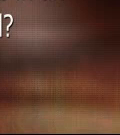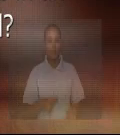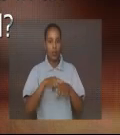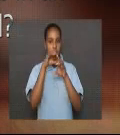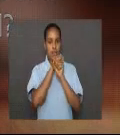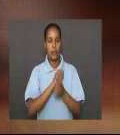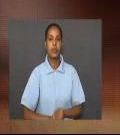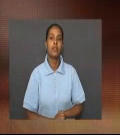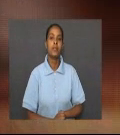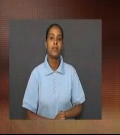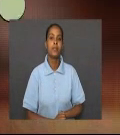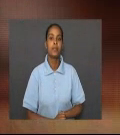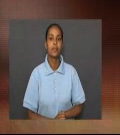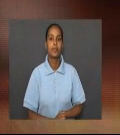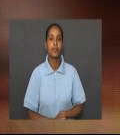Time's up.